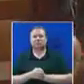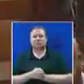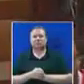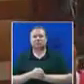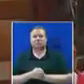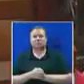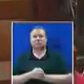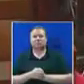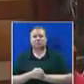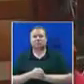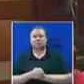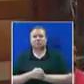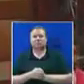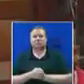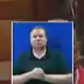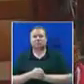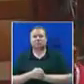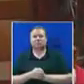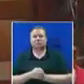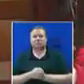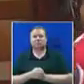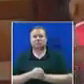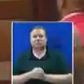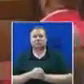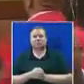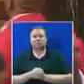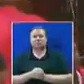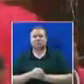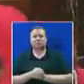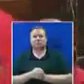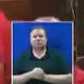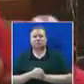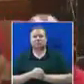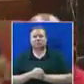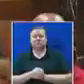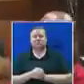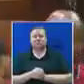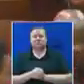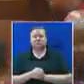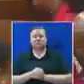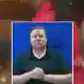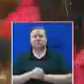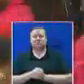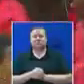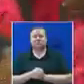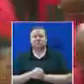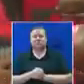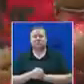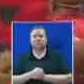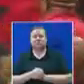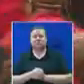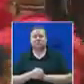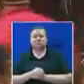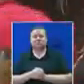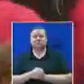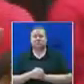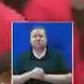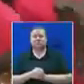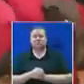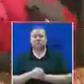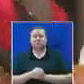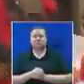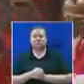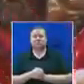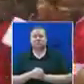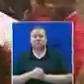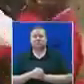Amba sticks. Amba. Honorable Chair, can you the bodyguards also moves. Follow their master? Take your